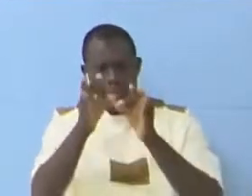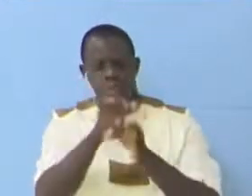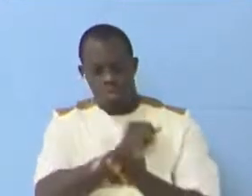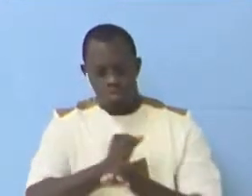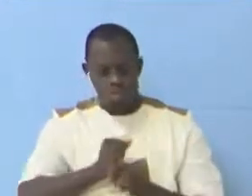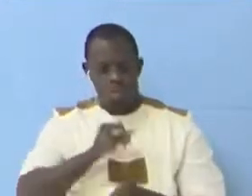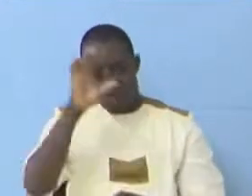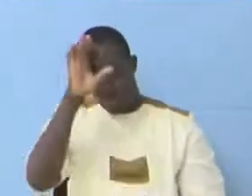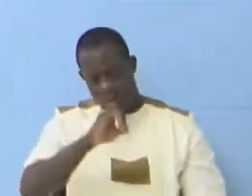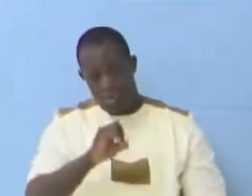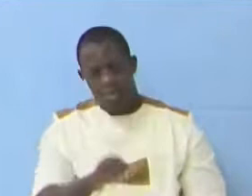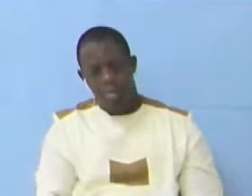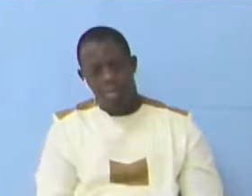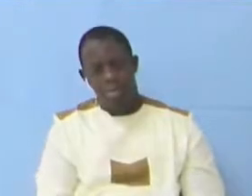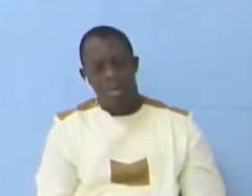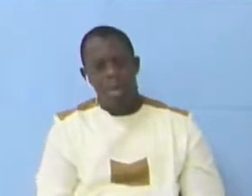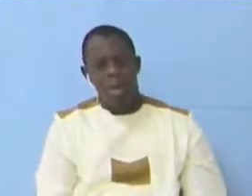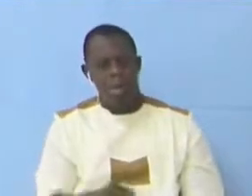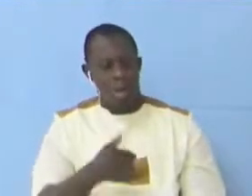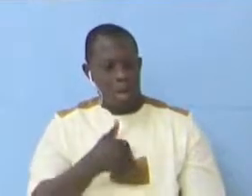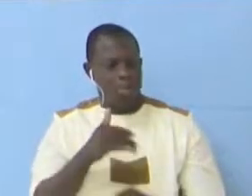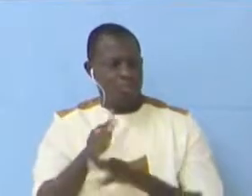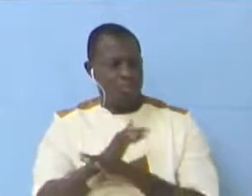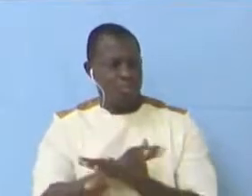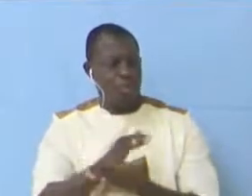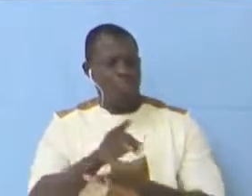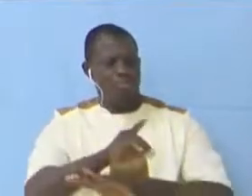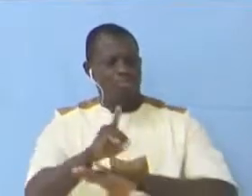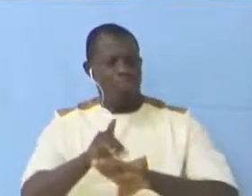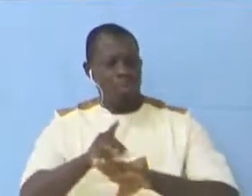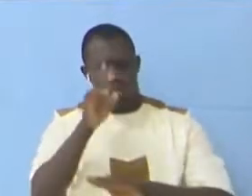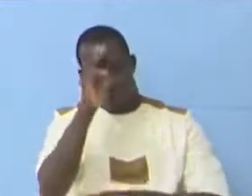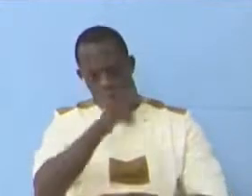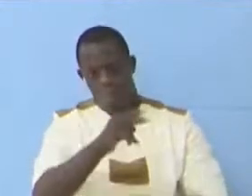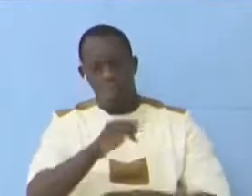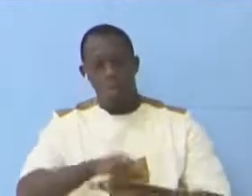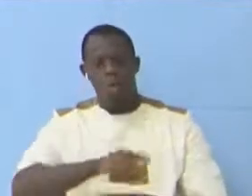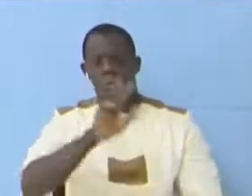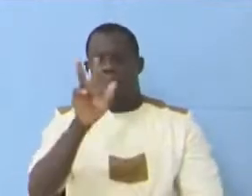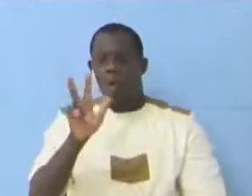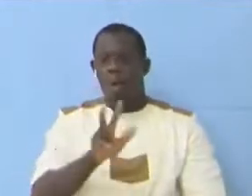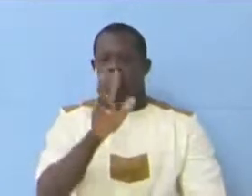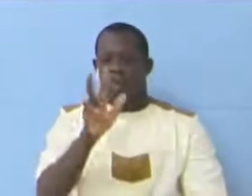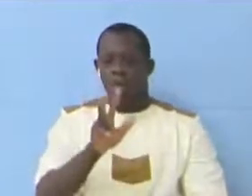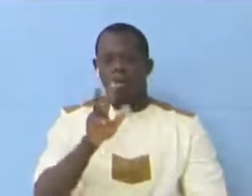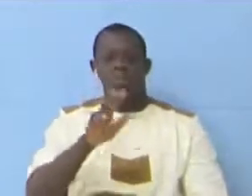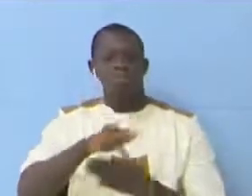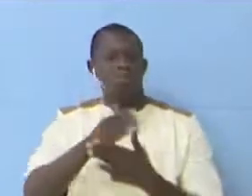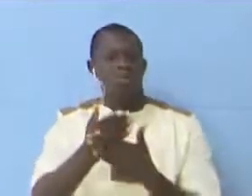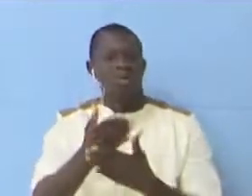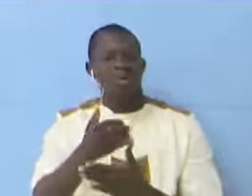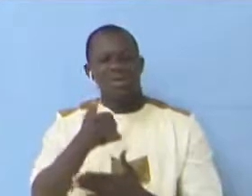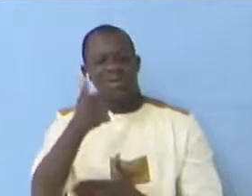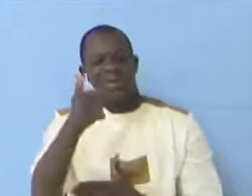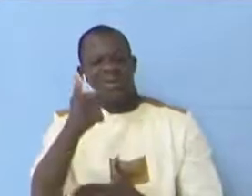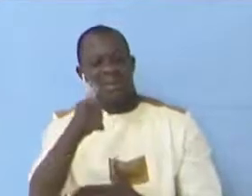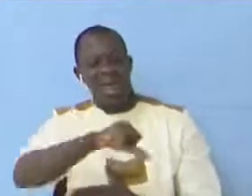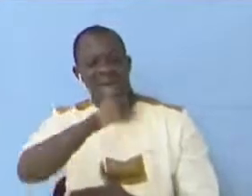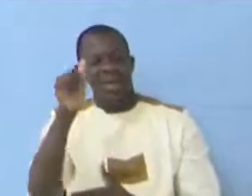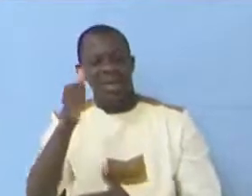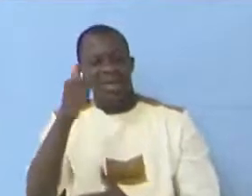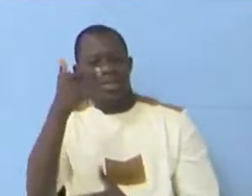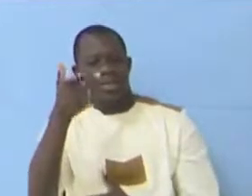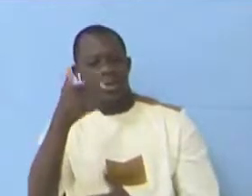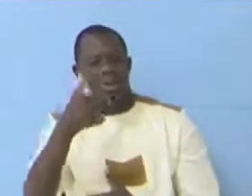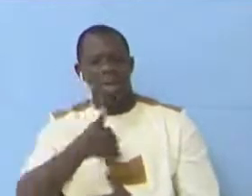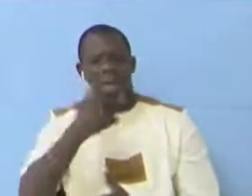I was at home on this fateful Wednesday. between the 6th and the 7th, because I think it was late at